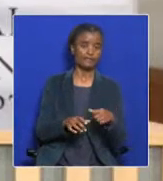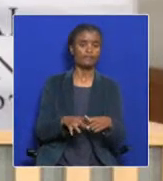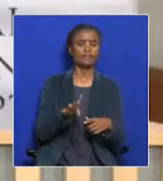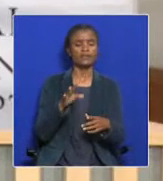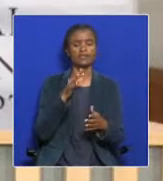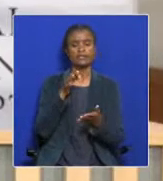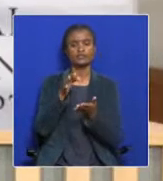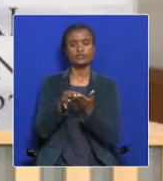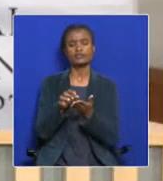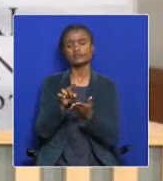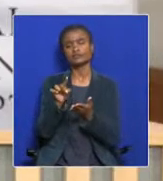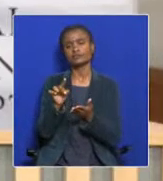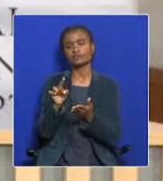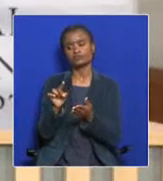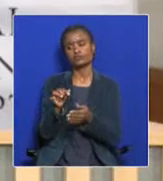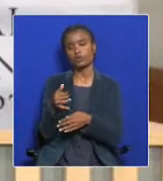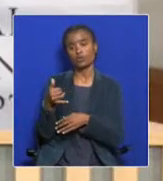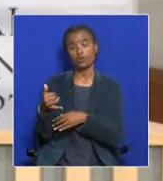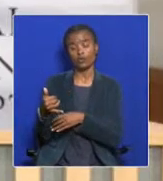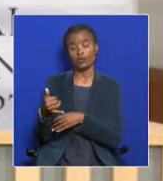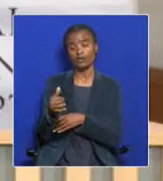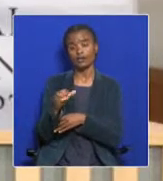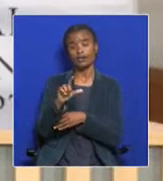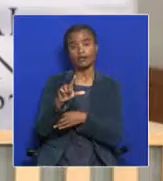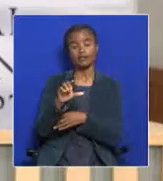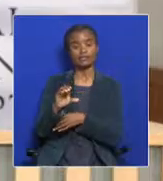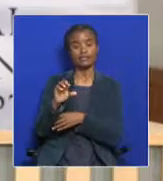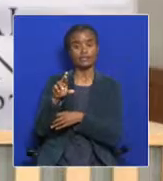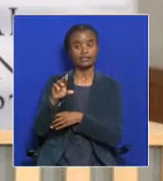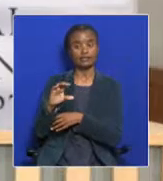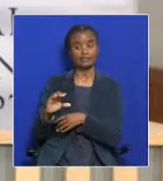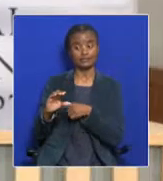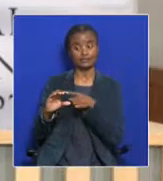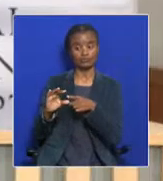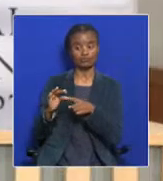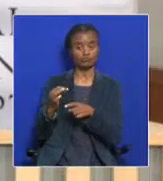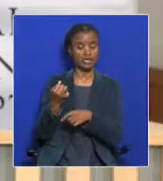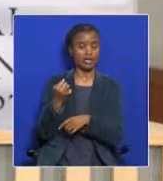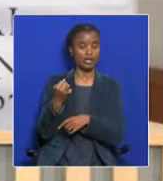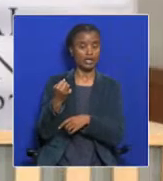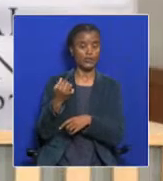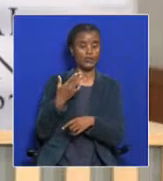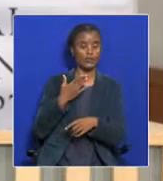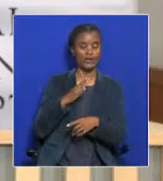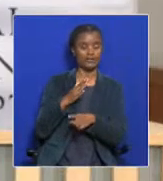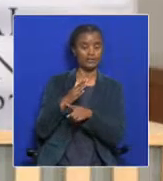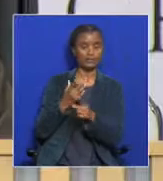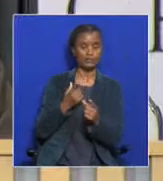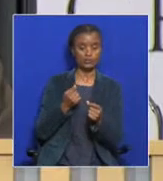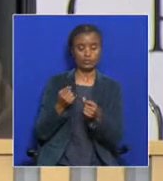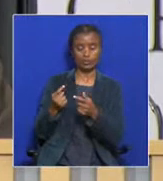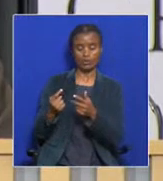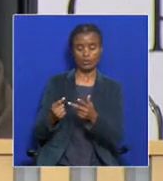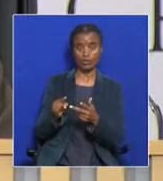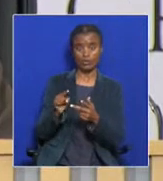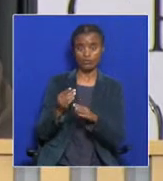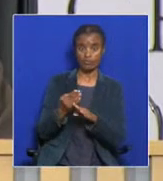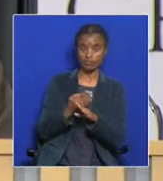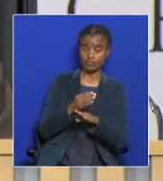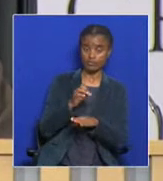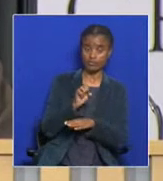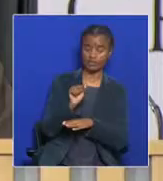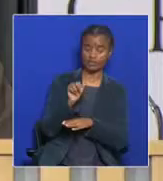to avoid this formality that Colonel Sanders confronted, because this